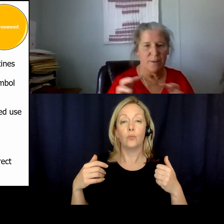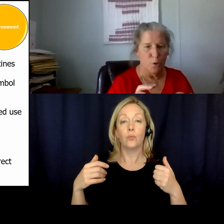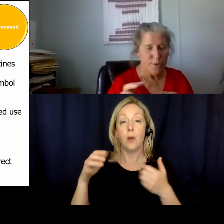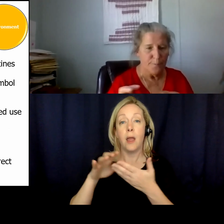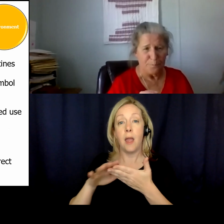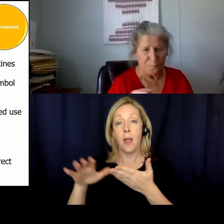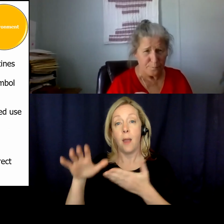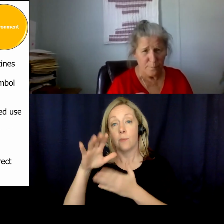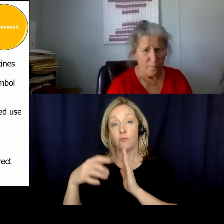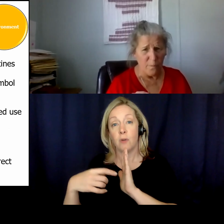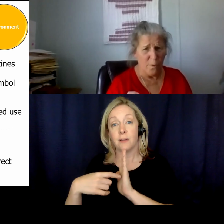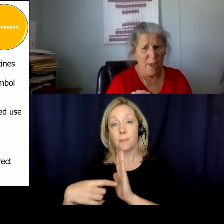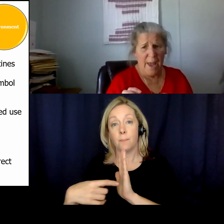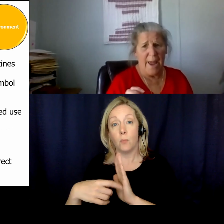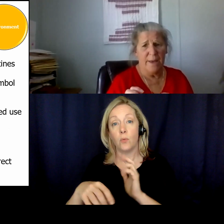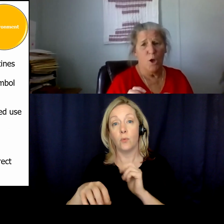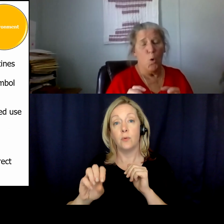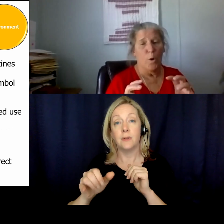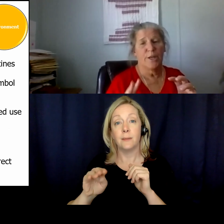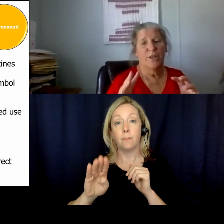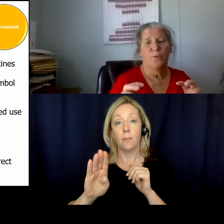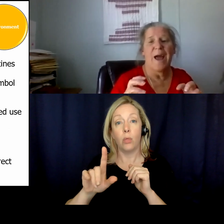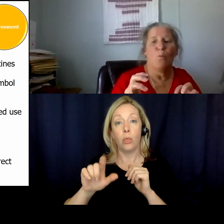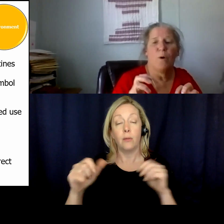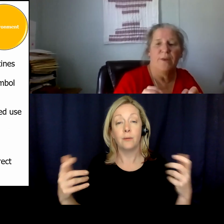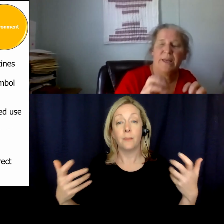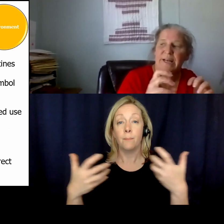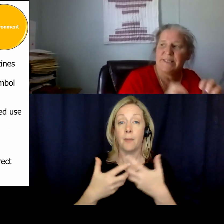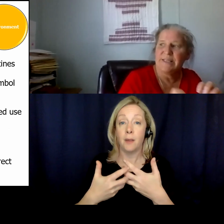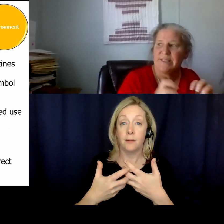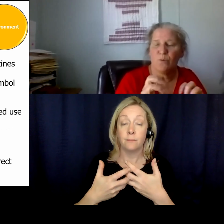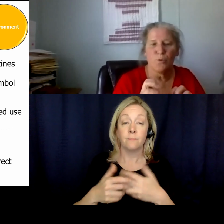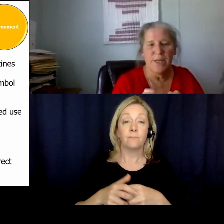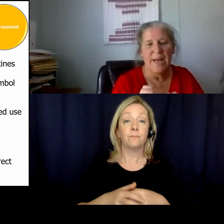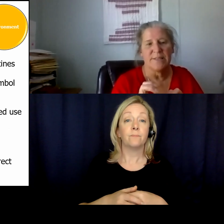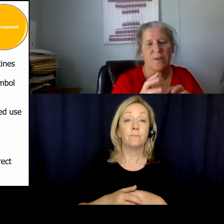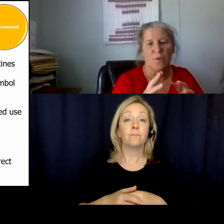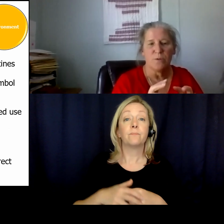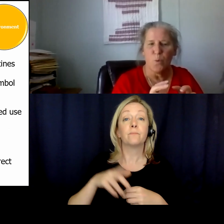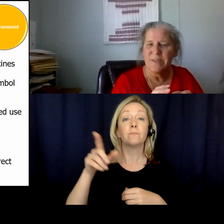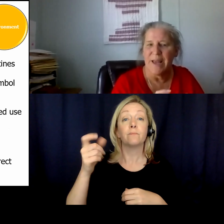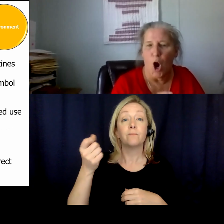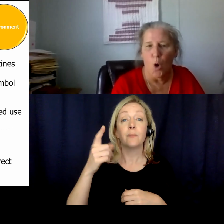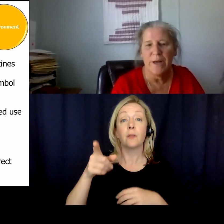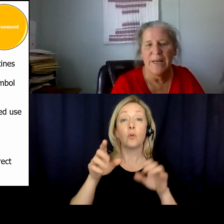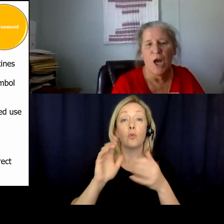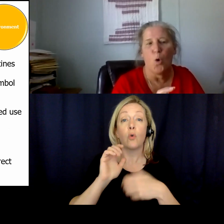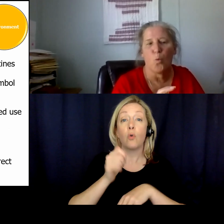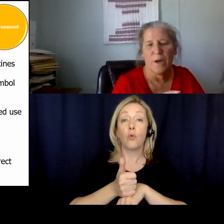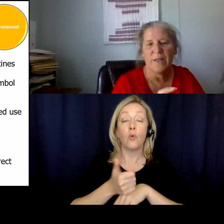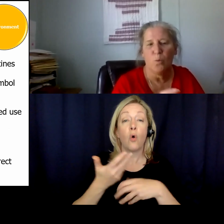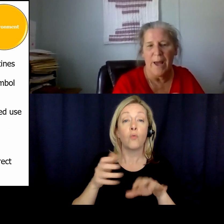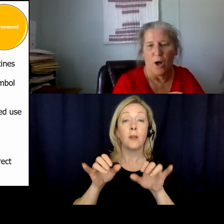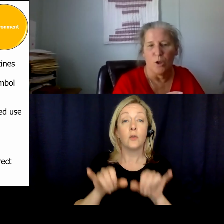abstract symbols. And we're going to do that within existing routines. So those ones they already